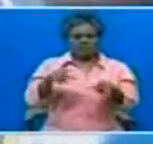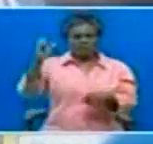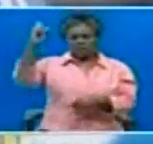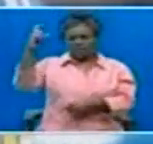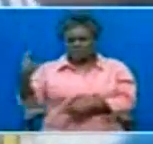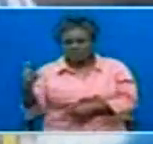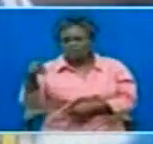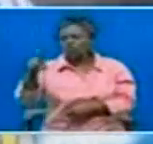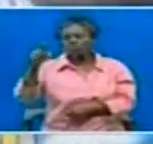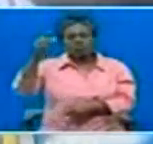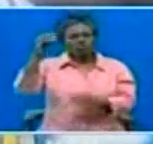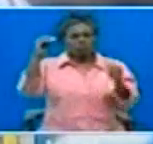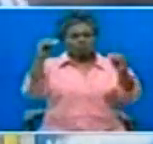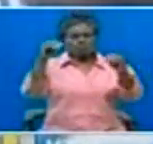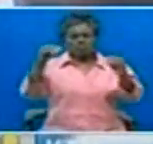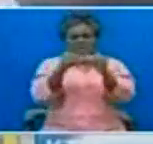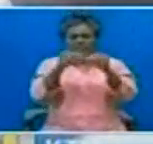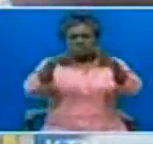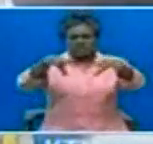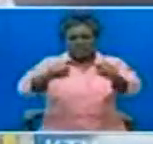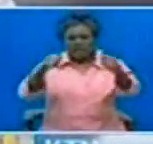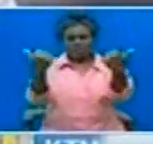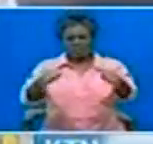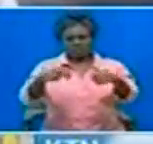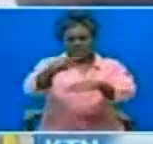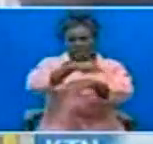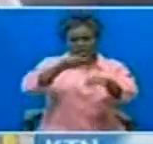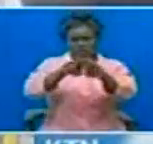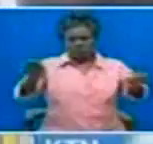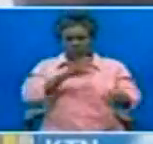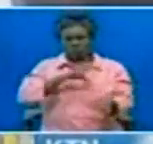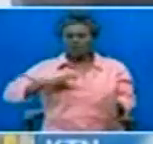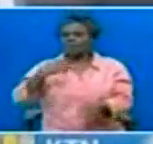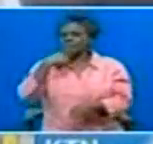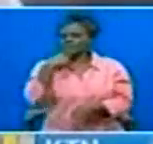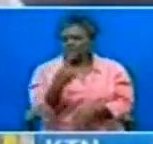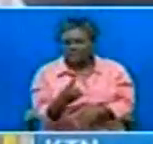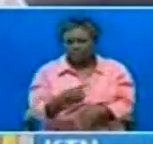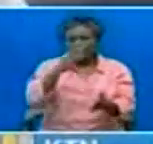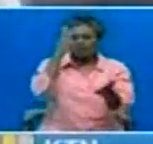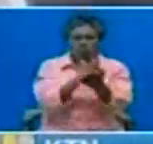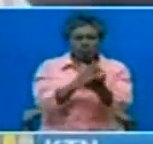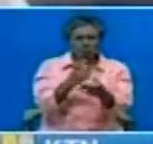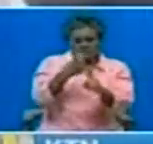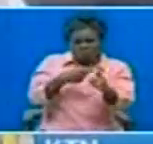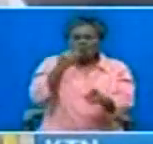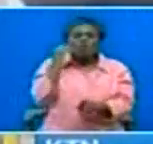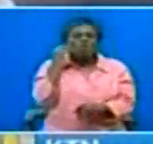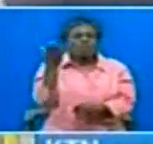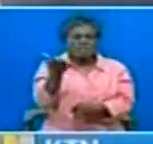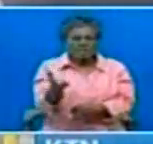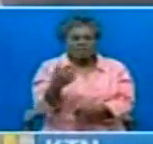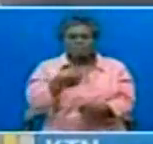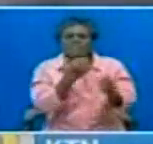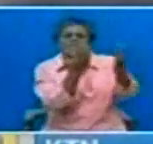may not have met the chairman of the National Land Commission, but I also want to say that actually he comes from this region. And